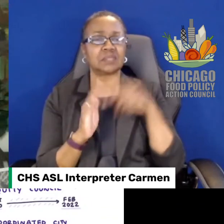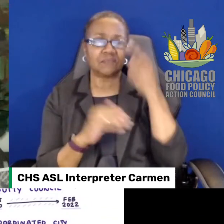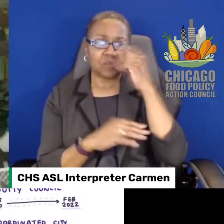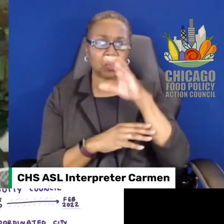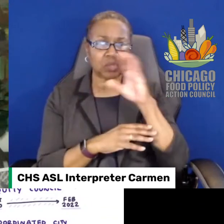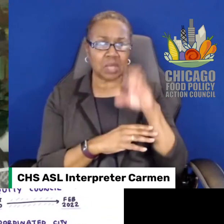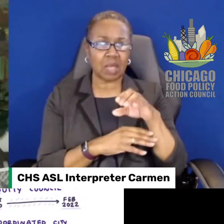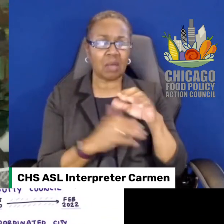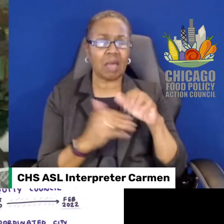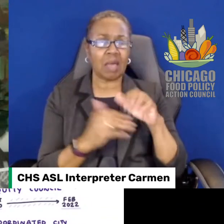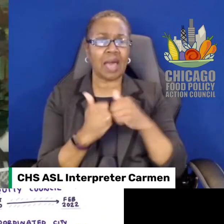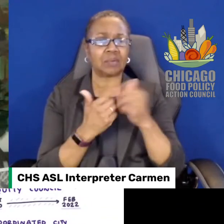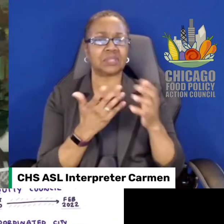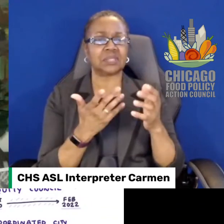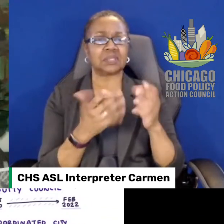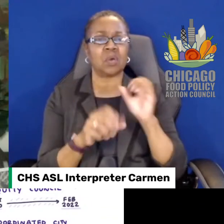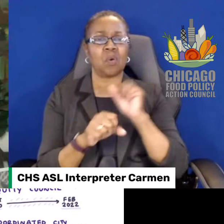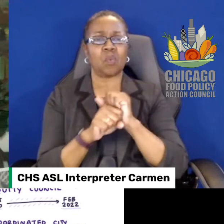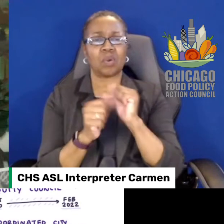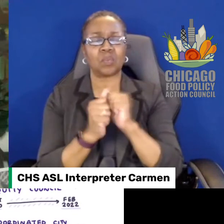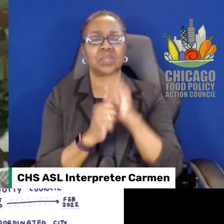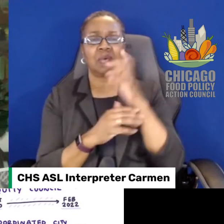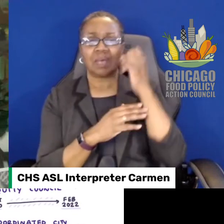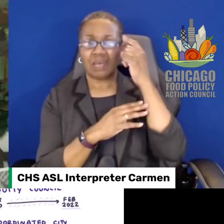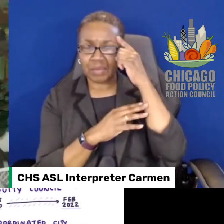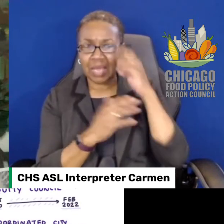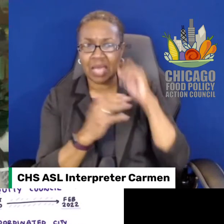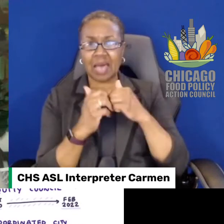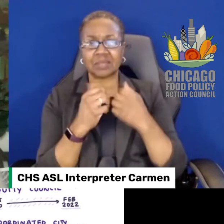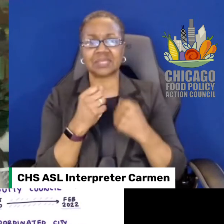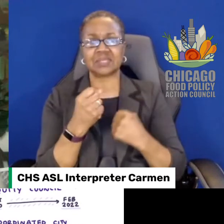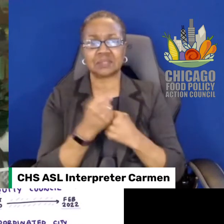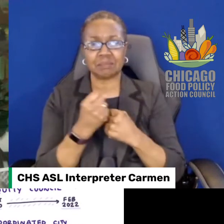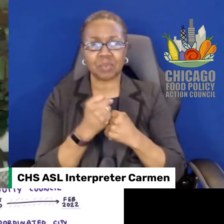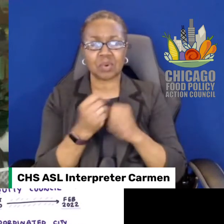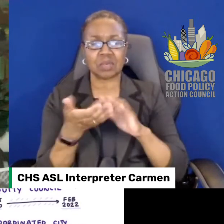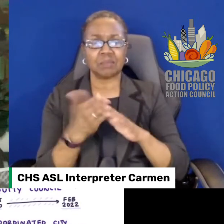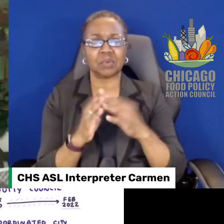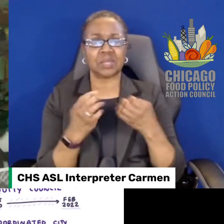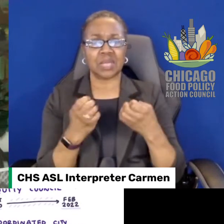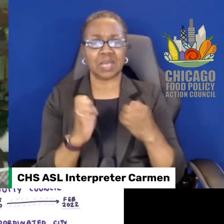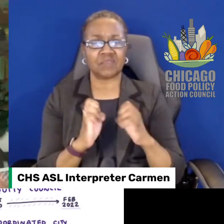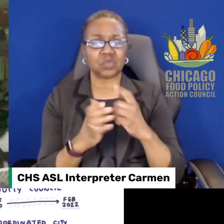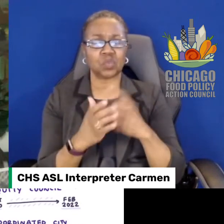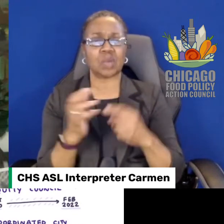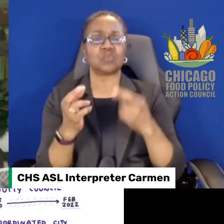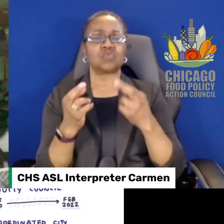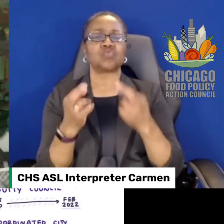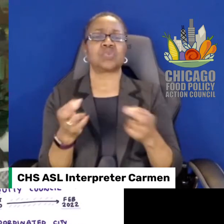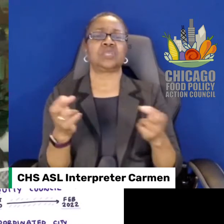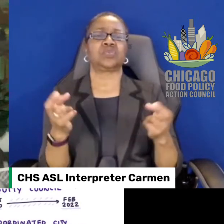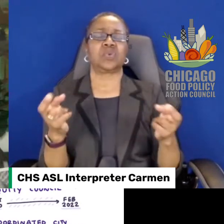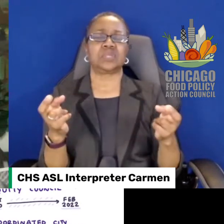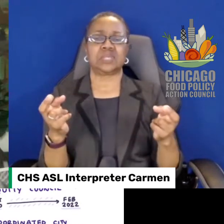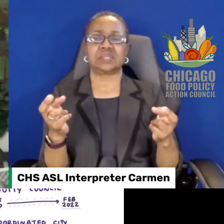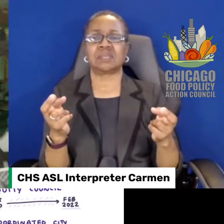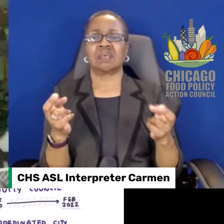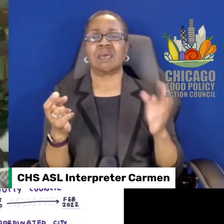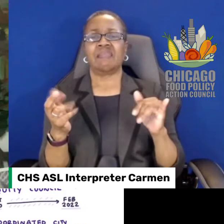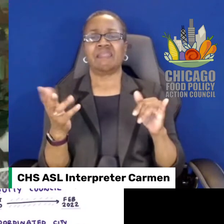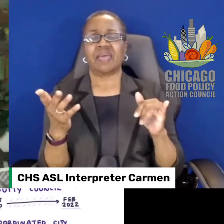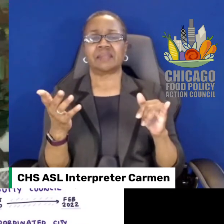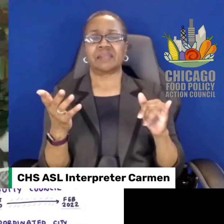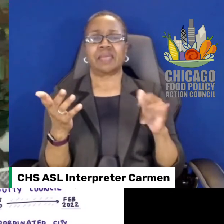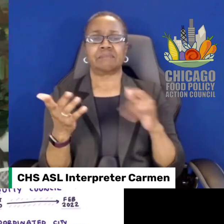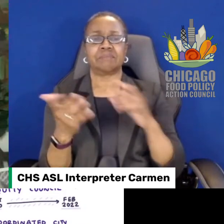it intersect with government? How does it support community efforts? What are the resources that can come to bear